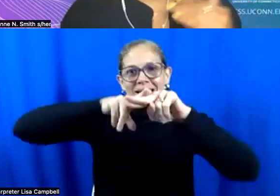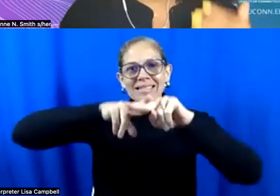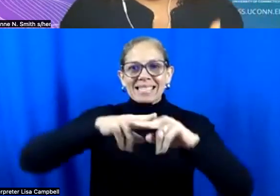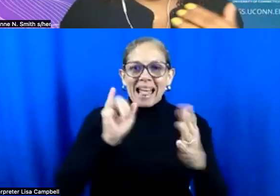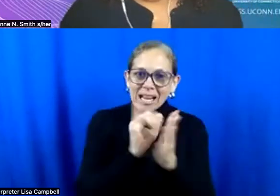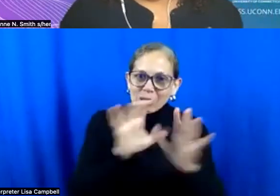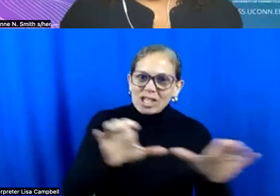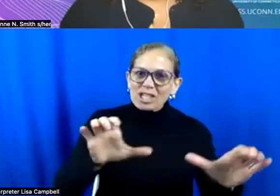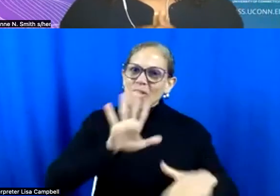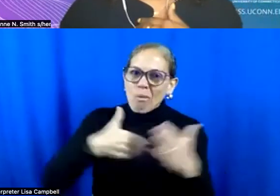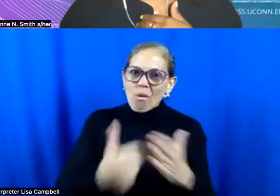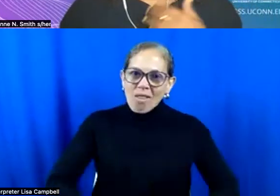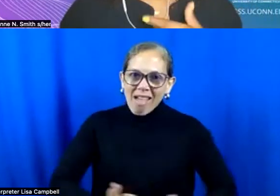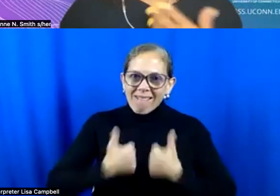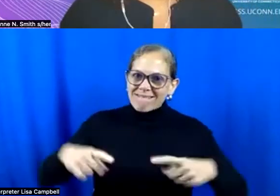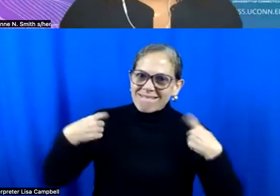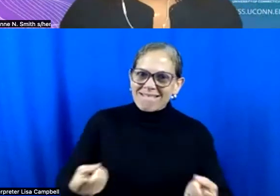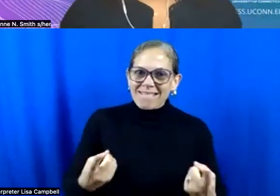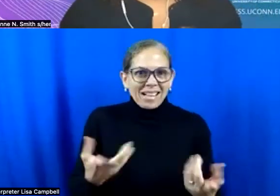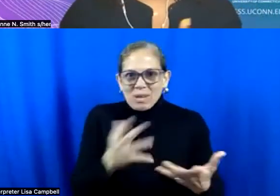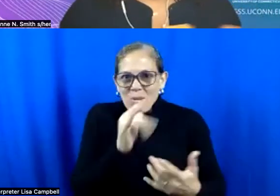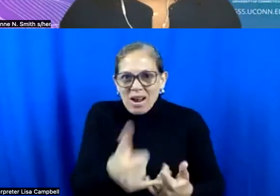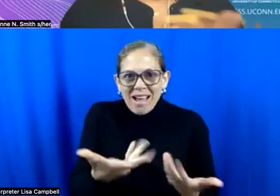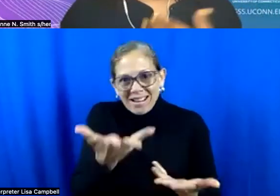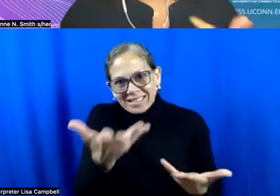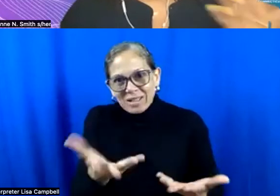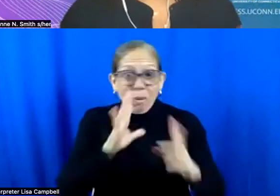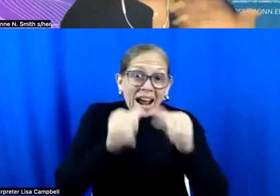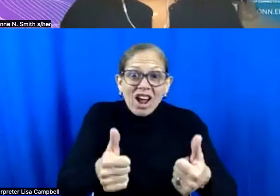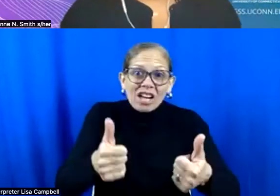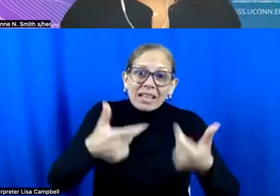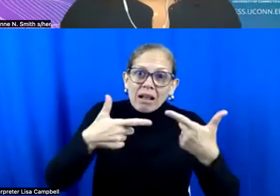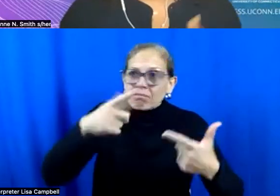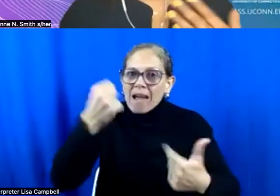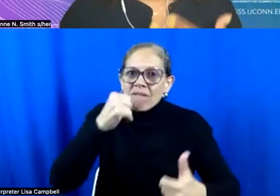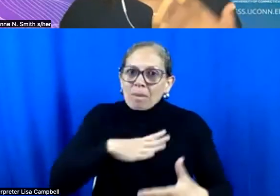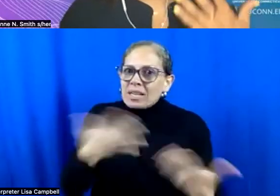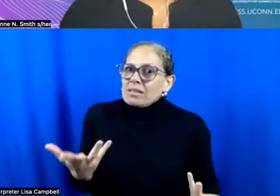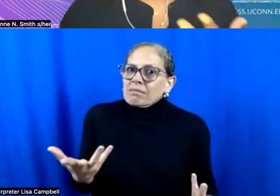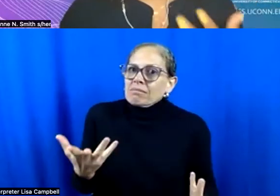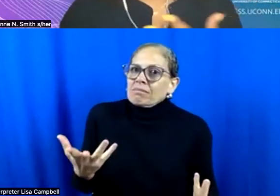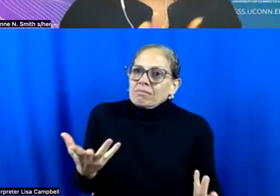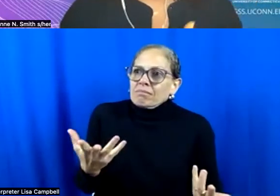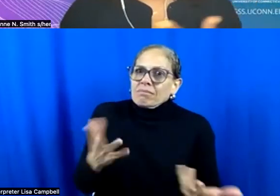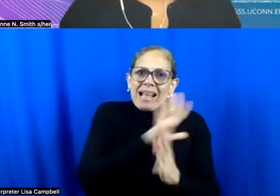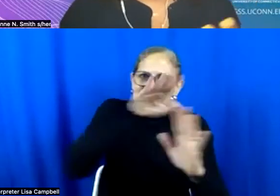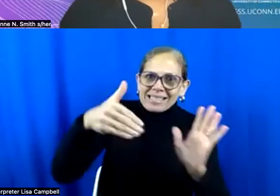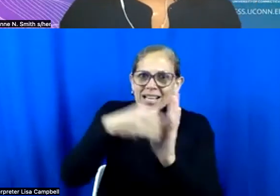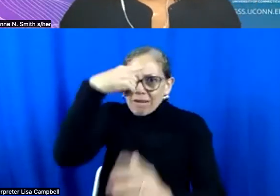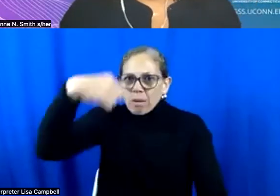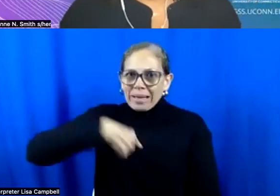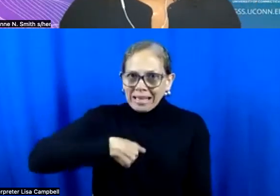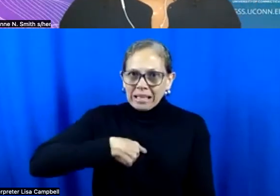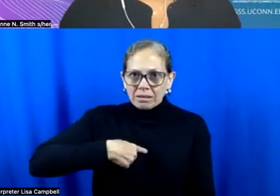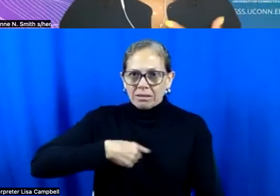done her whole life. Why not? I say, why not? Black feminism is the center for me and many of